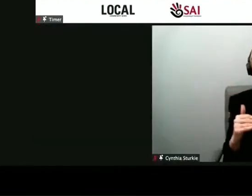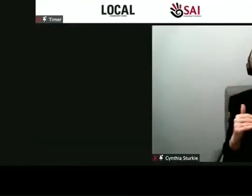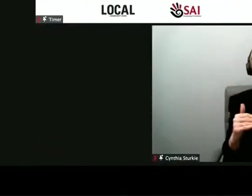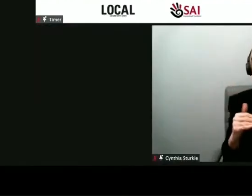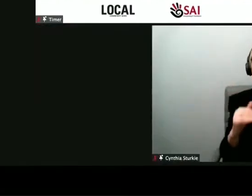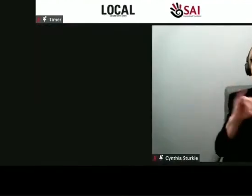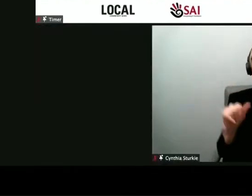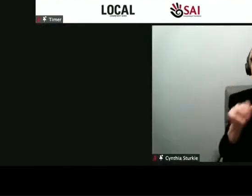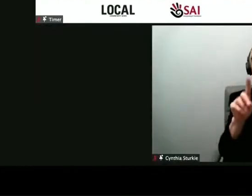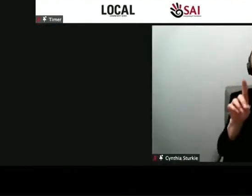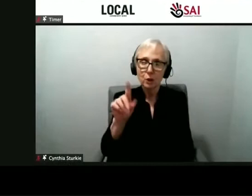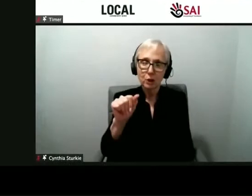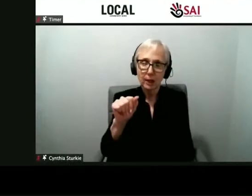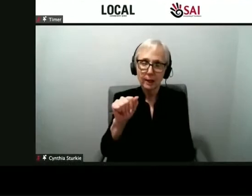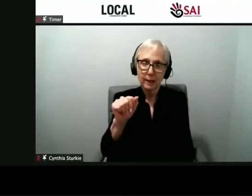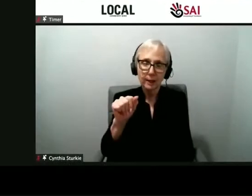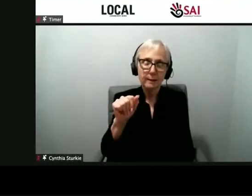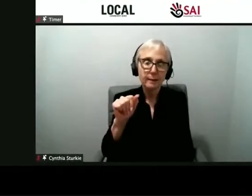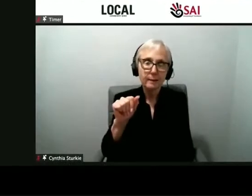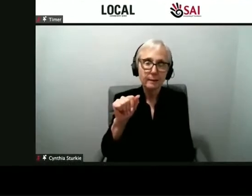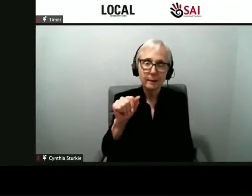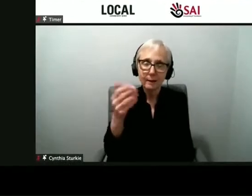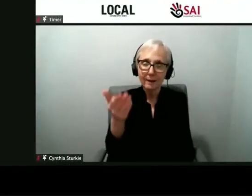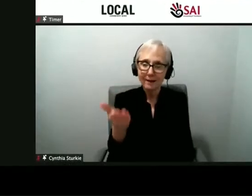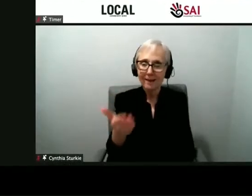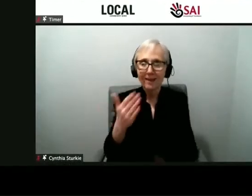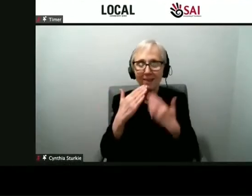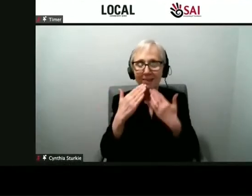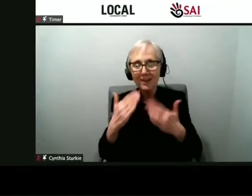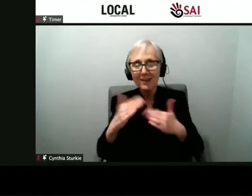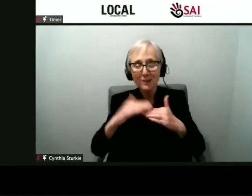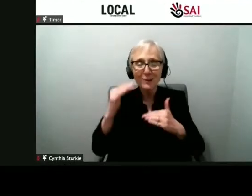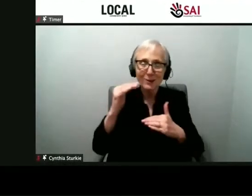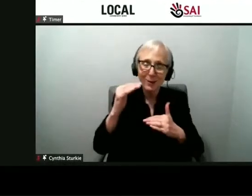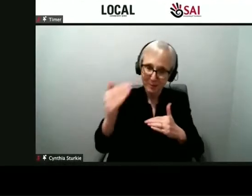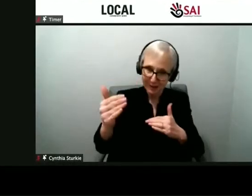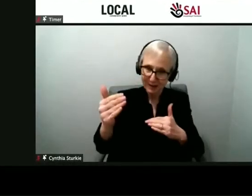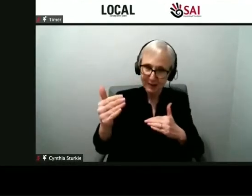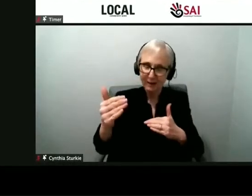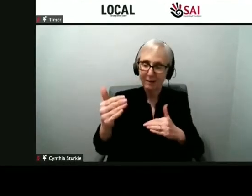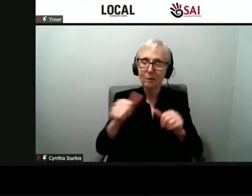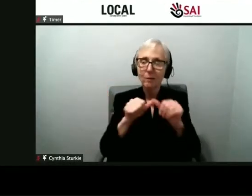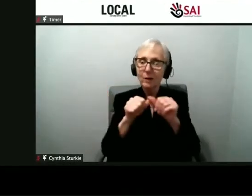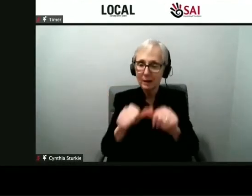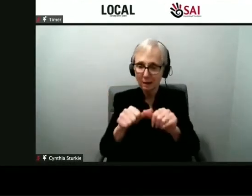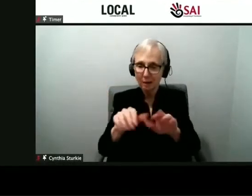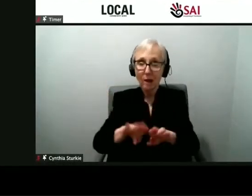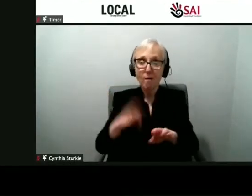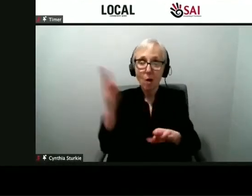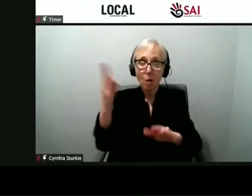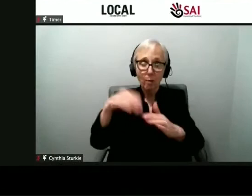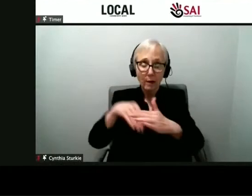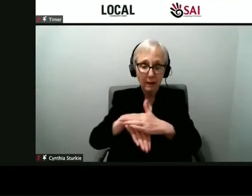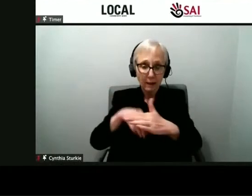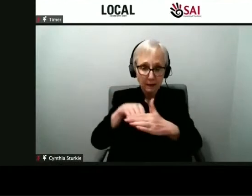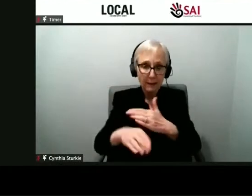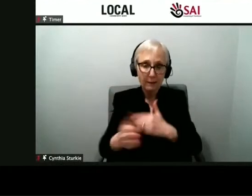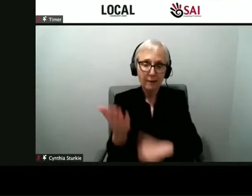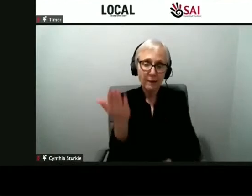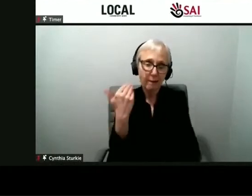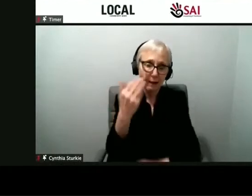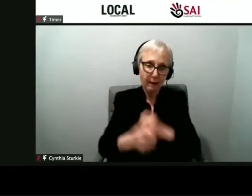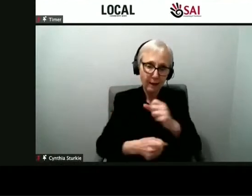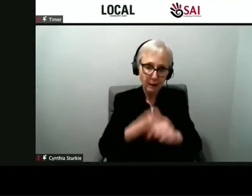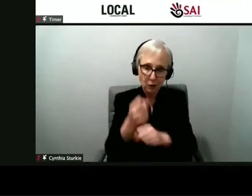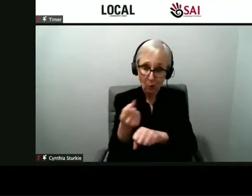is Jada Andrews-Sullivan. Thank you so much. So we continue to have open access. Even in the last year when